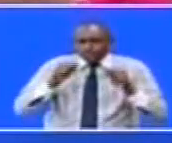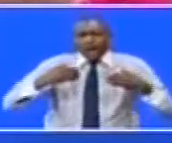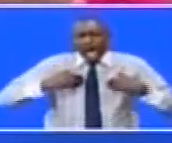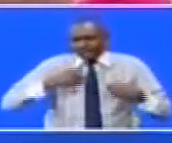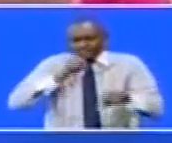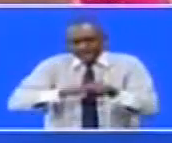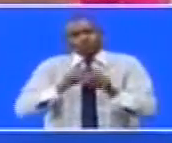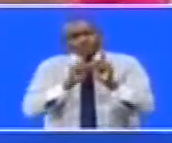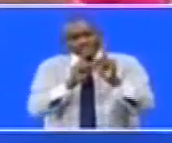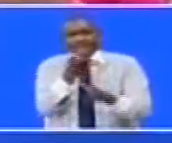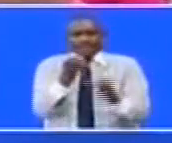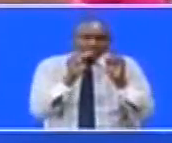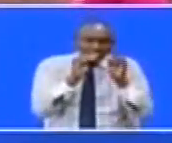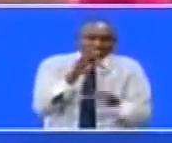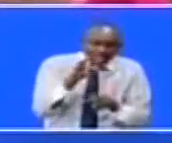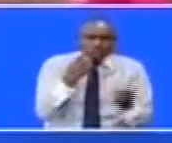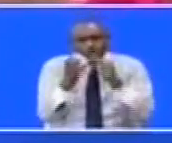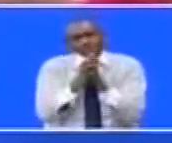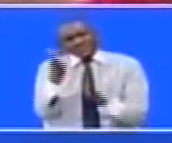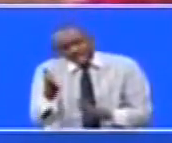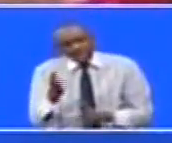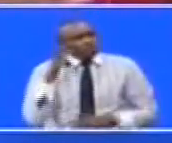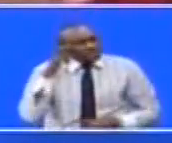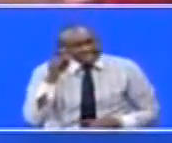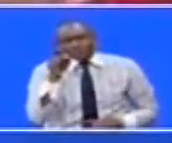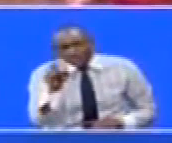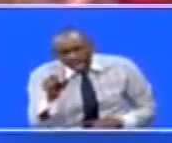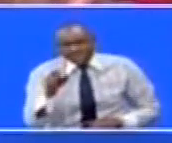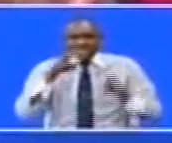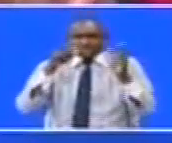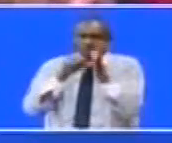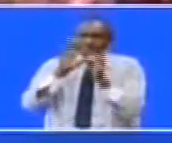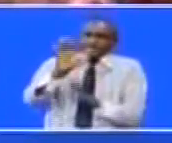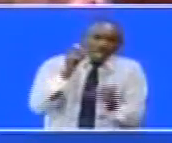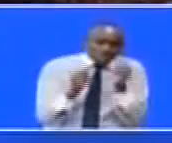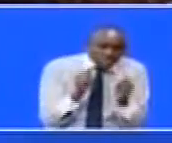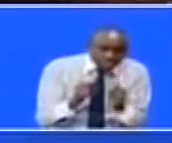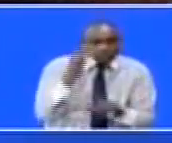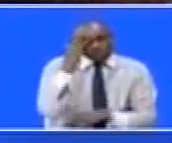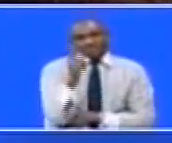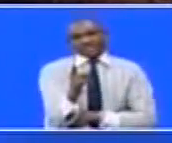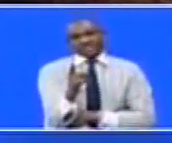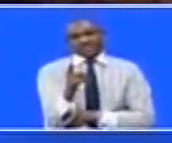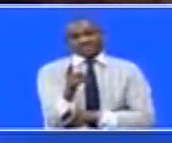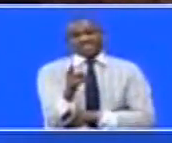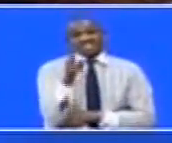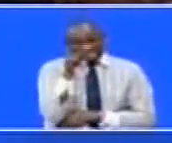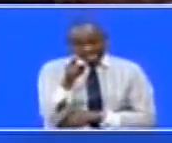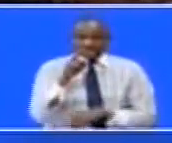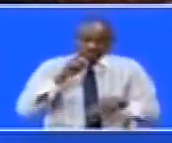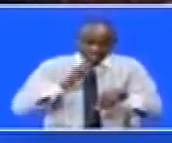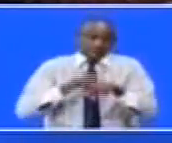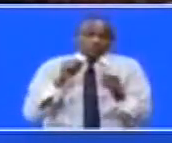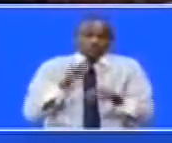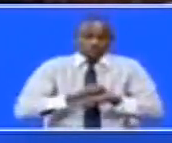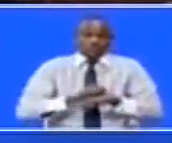kuwa mentor, tunaongea na wao, unawasikiza, you know, the issues that they are going through. That has been scrapped off from school, so